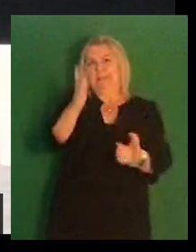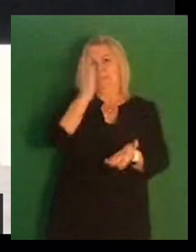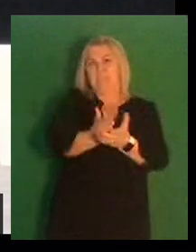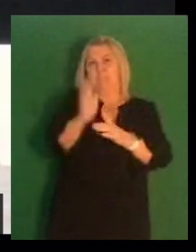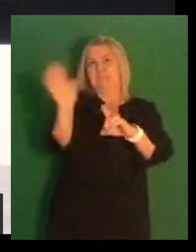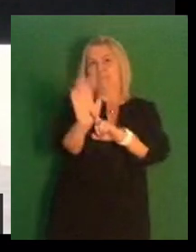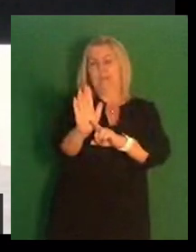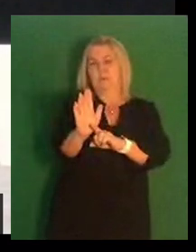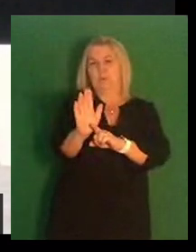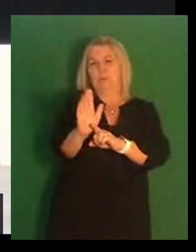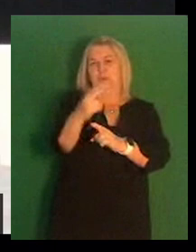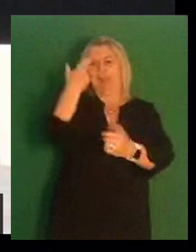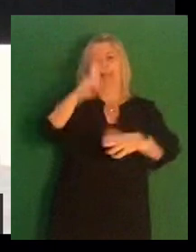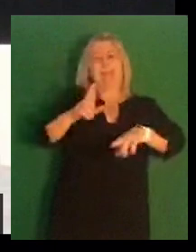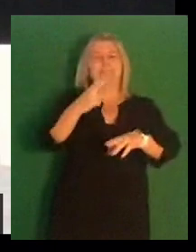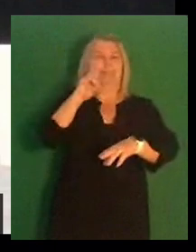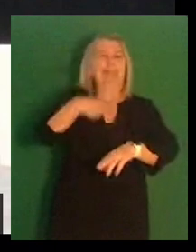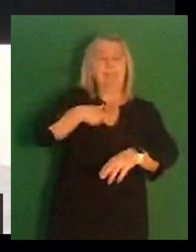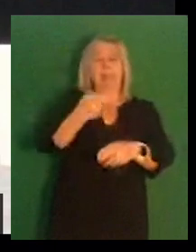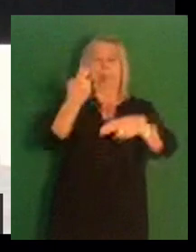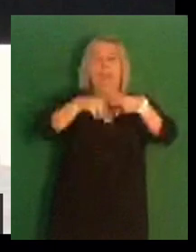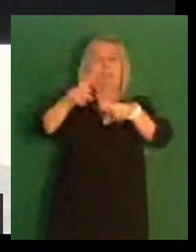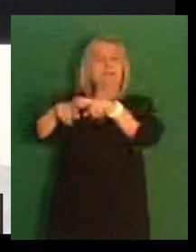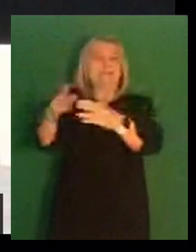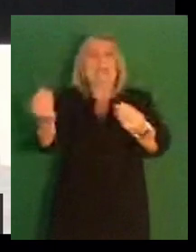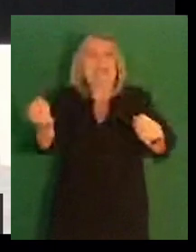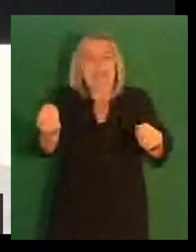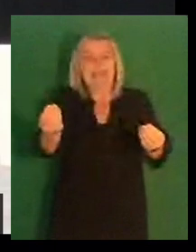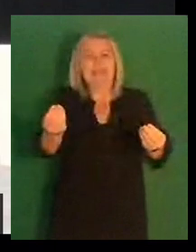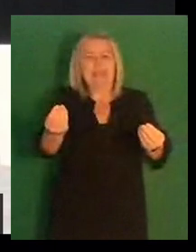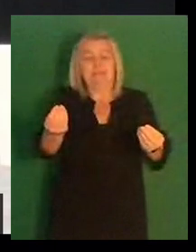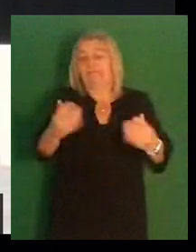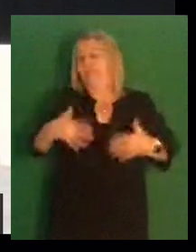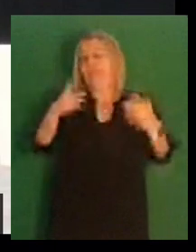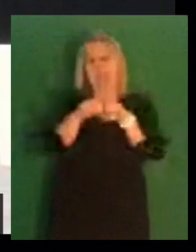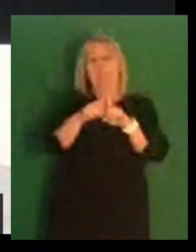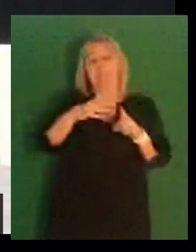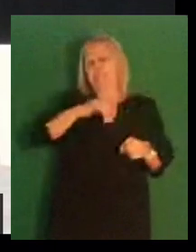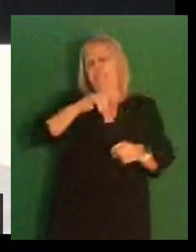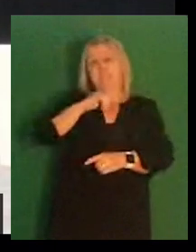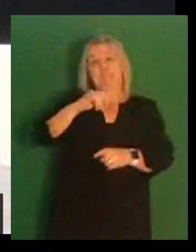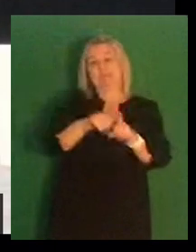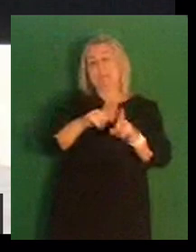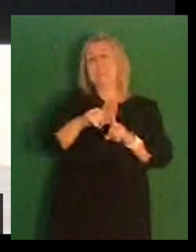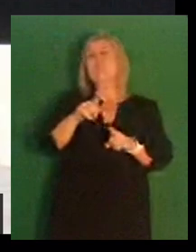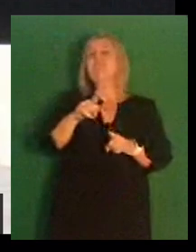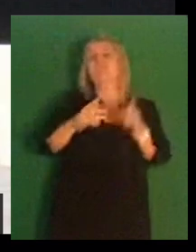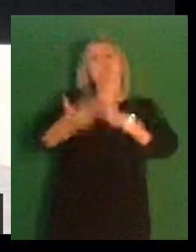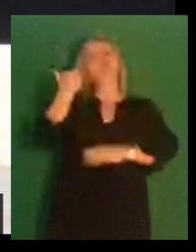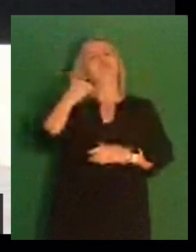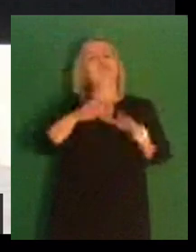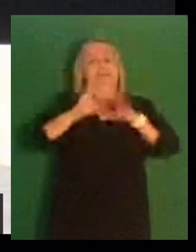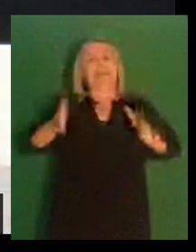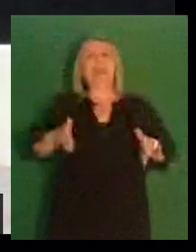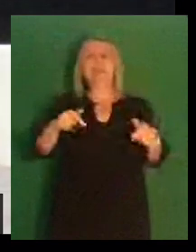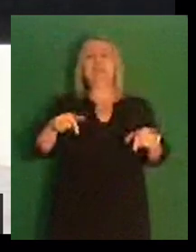this other term for it. I guess it's like, I've had exactly the same, you know, when we had a stage show and I was working with a real life